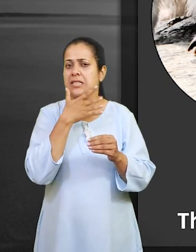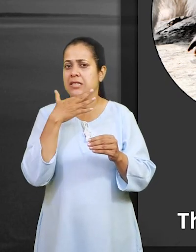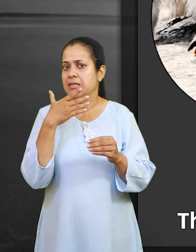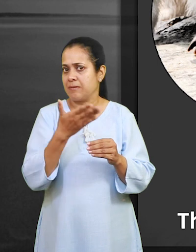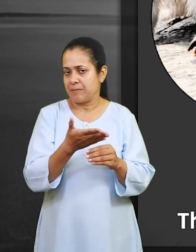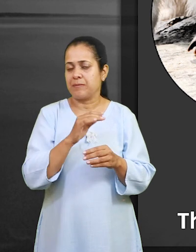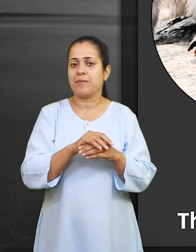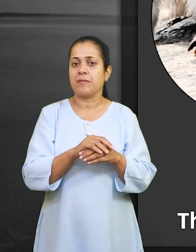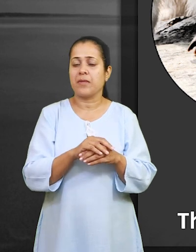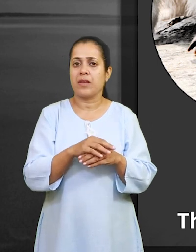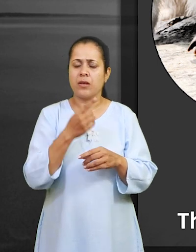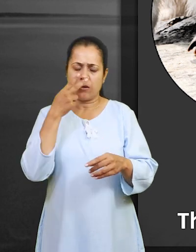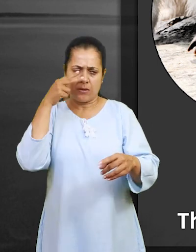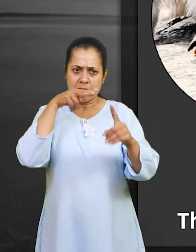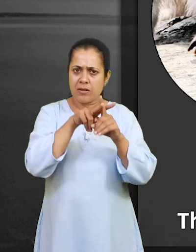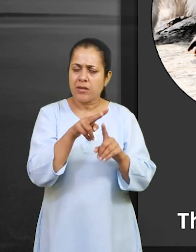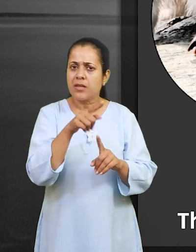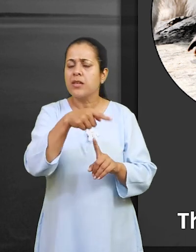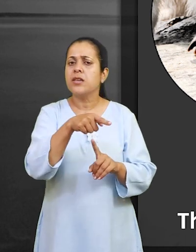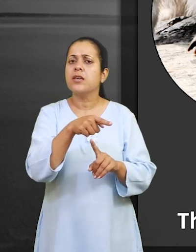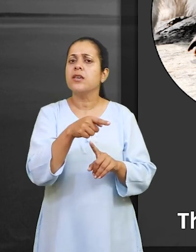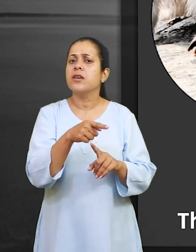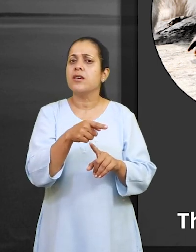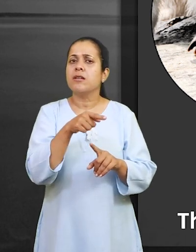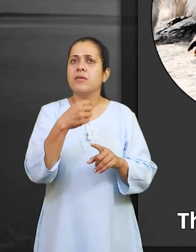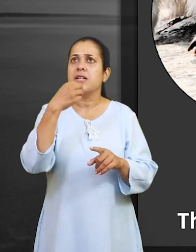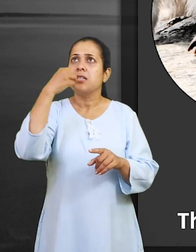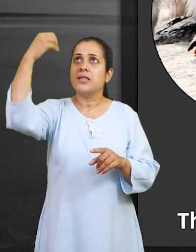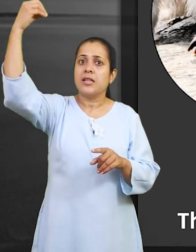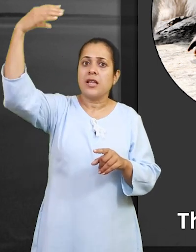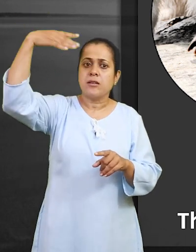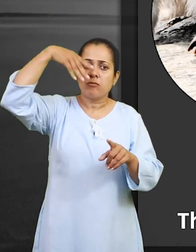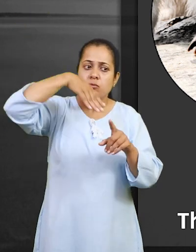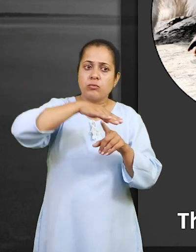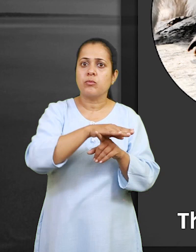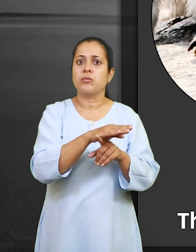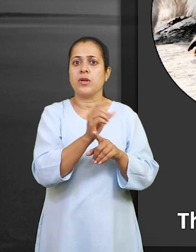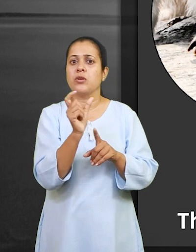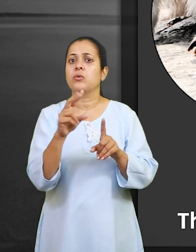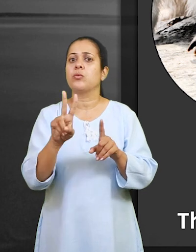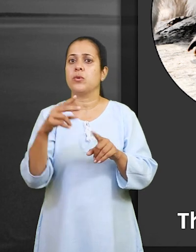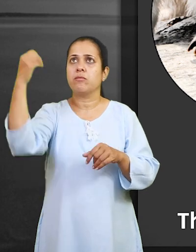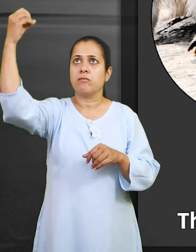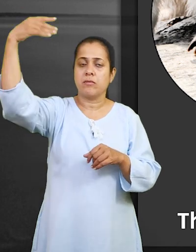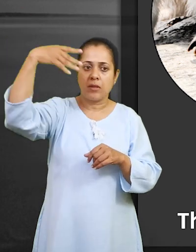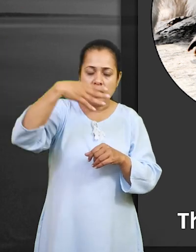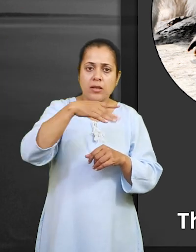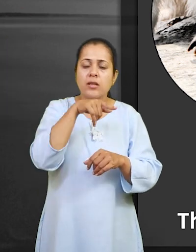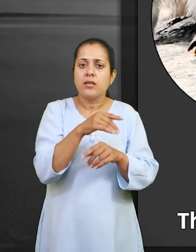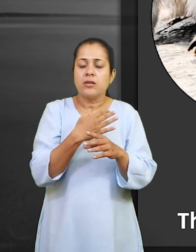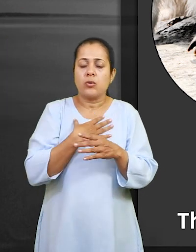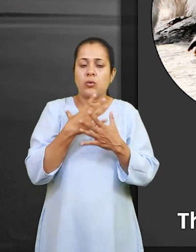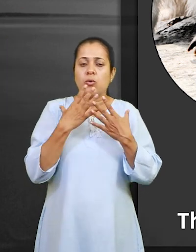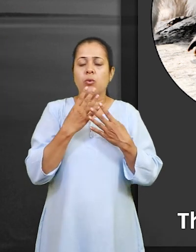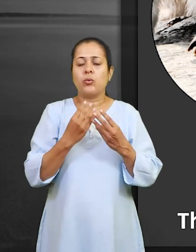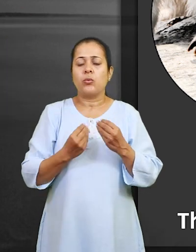white in color. The transparent layer will allow light to pass, ultraviolet light, and help them to